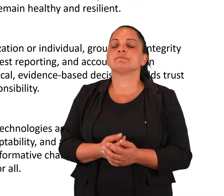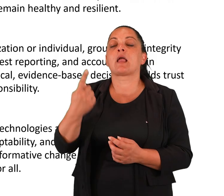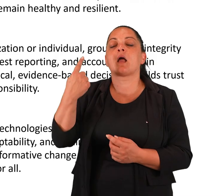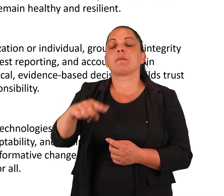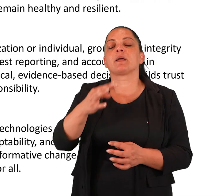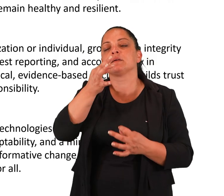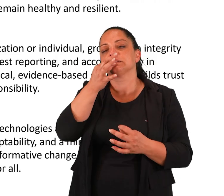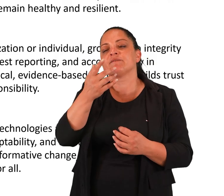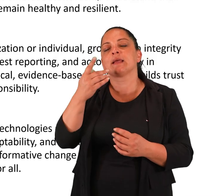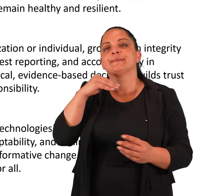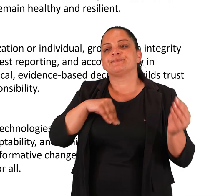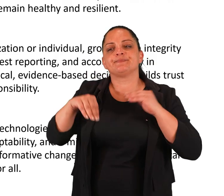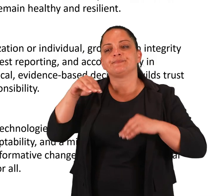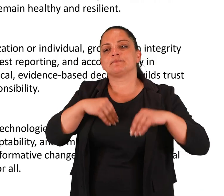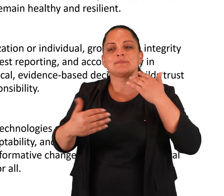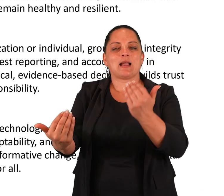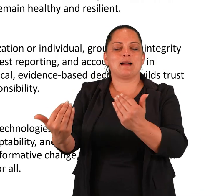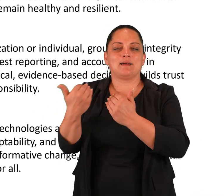This value